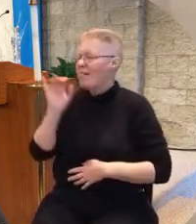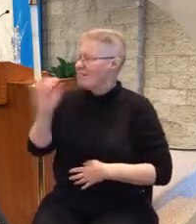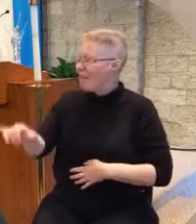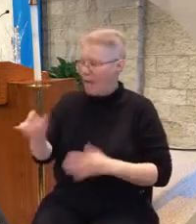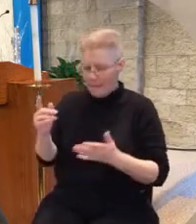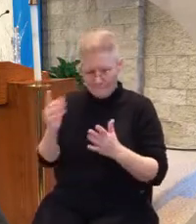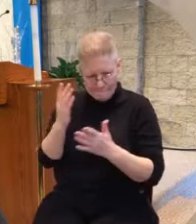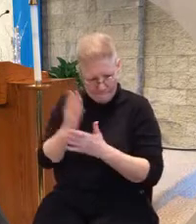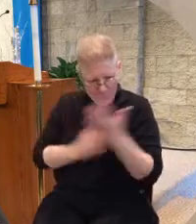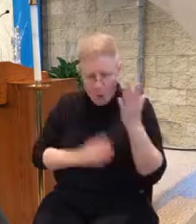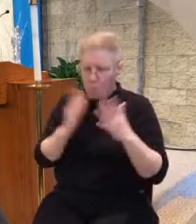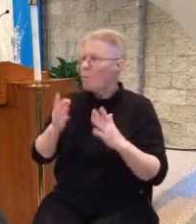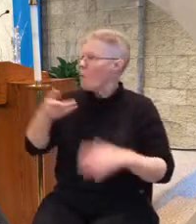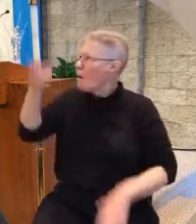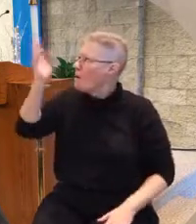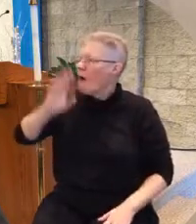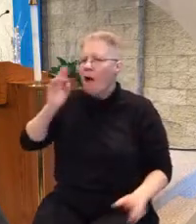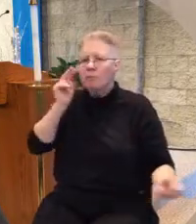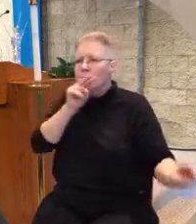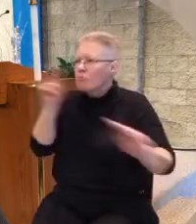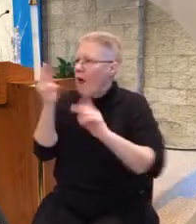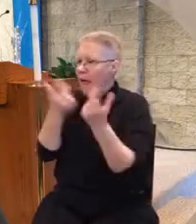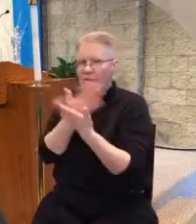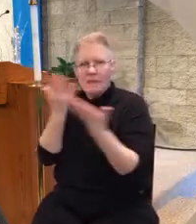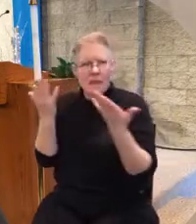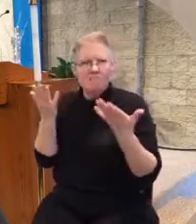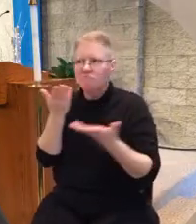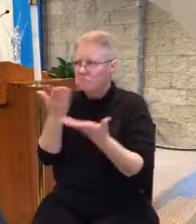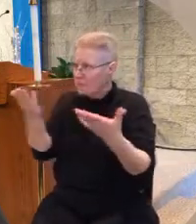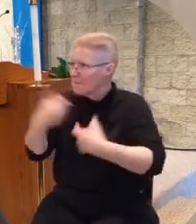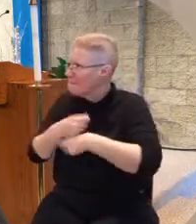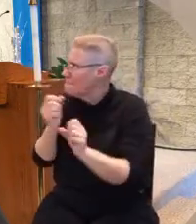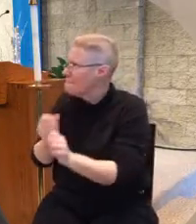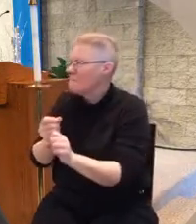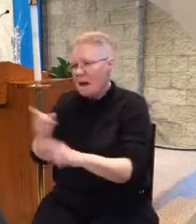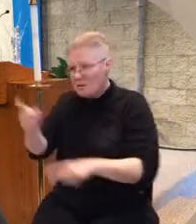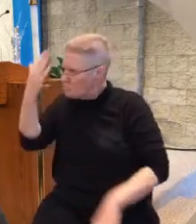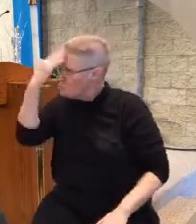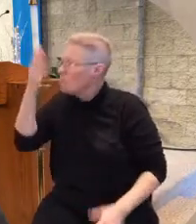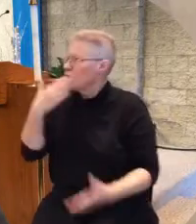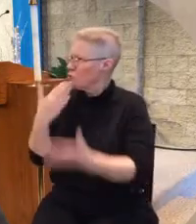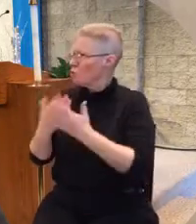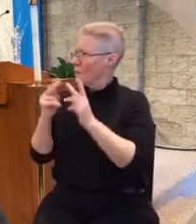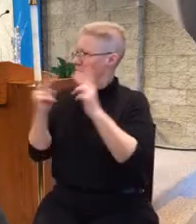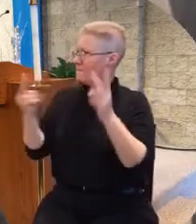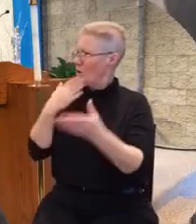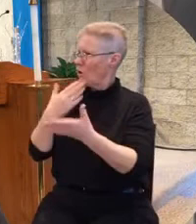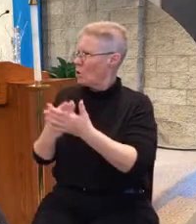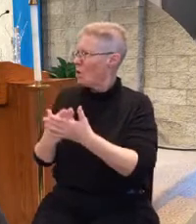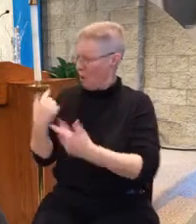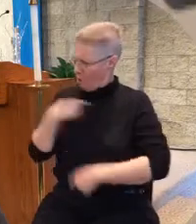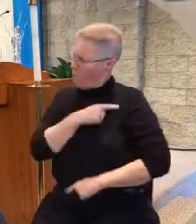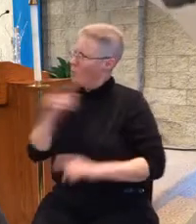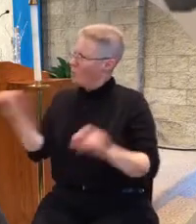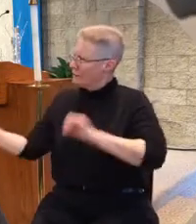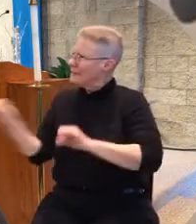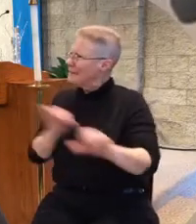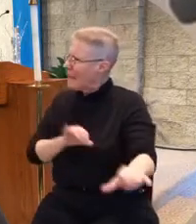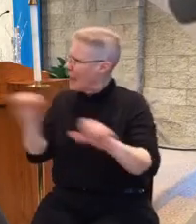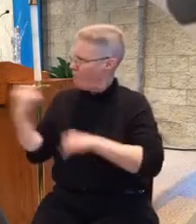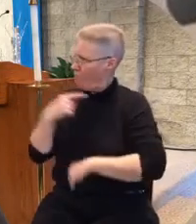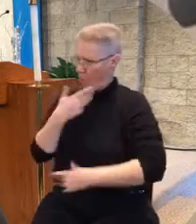everything it had made and said, behold, it is good and very good. Say, I'm good and very good. I'm good and very